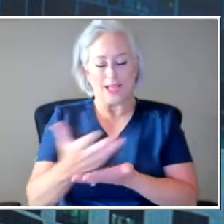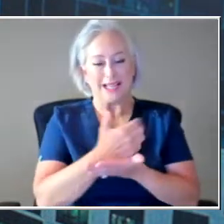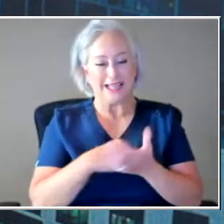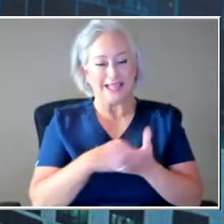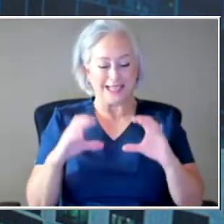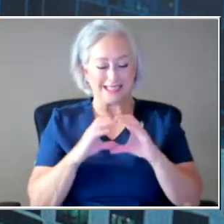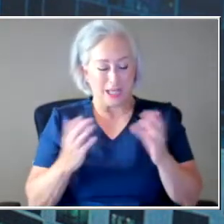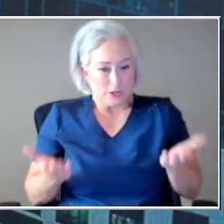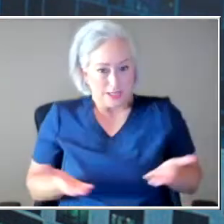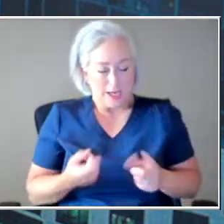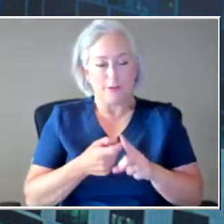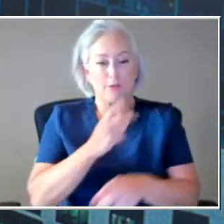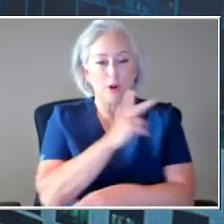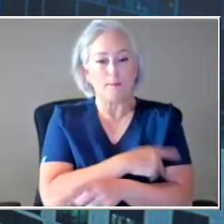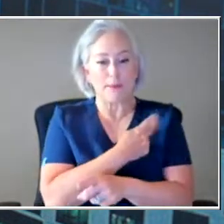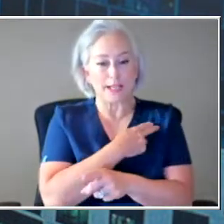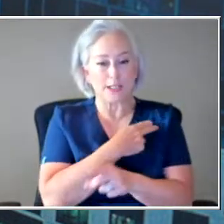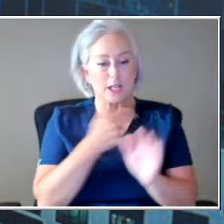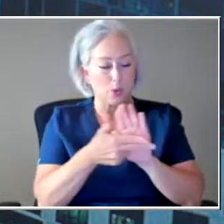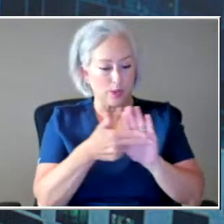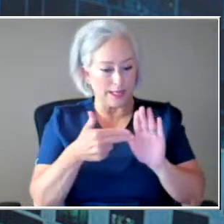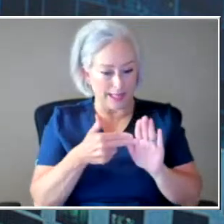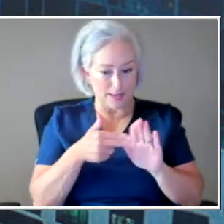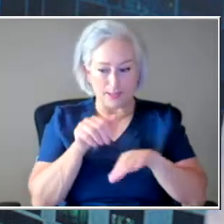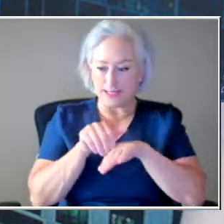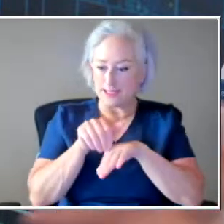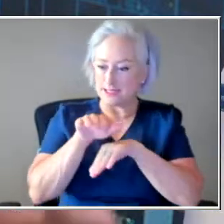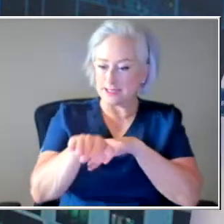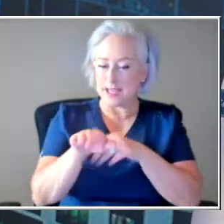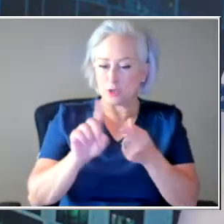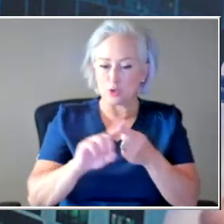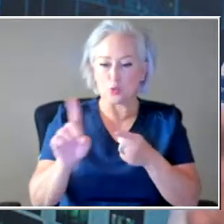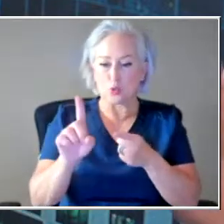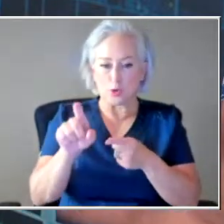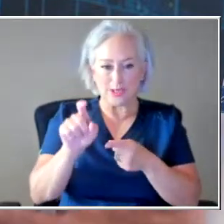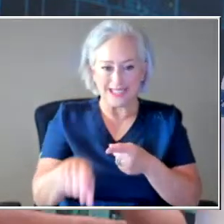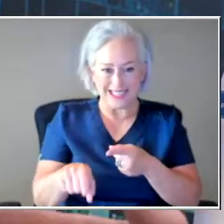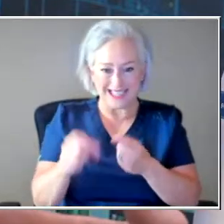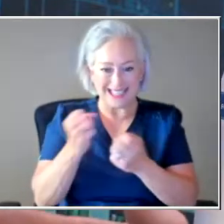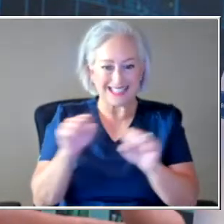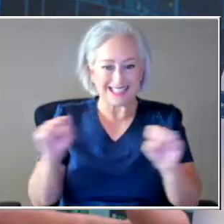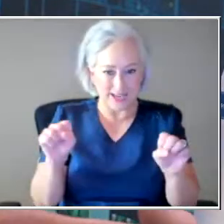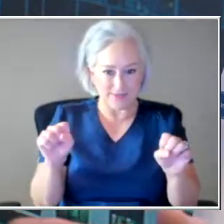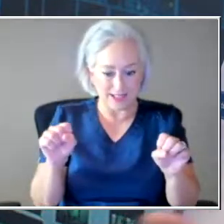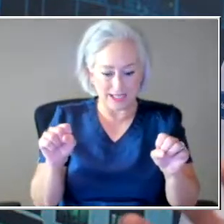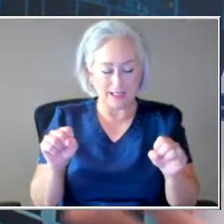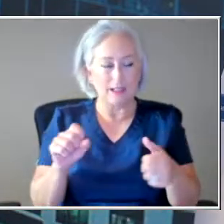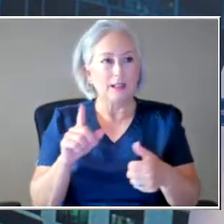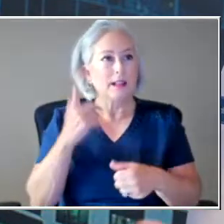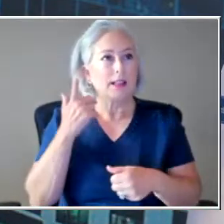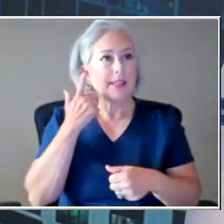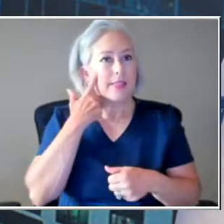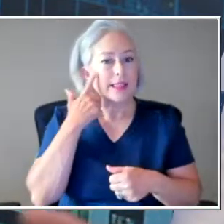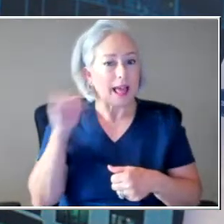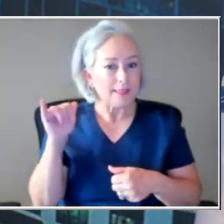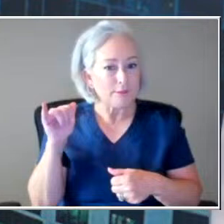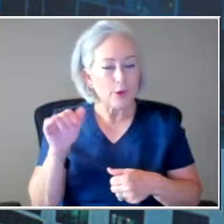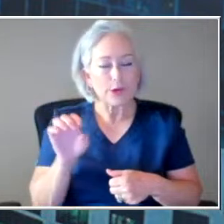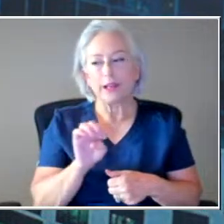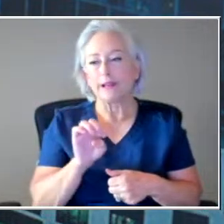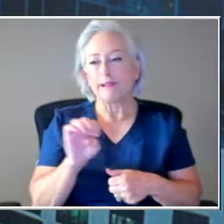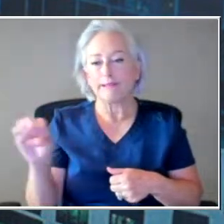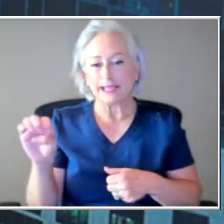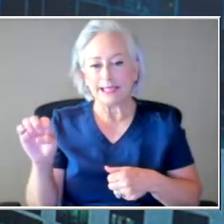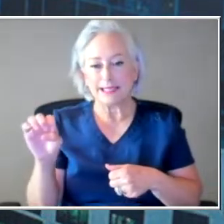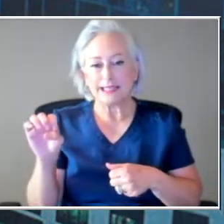We label them, we make sure that they get where they need to go in a safe way, and they go out to California, they go to the East Coast, and they're engineered there and then